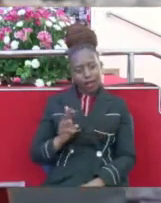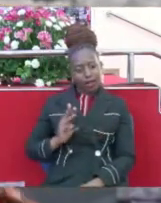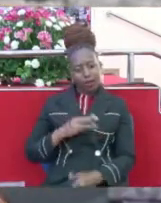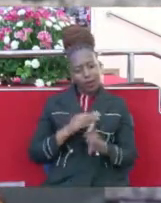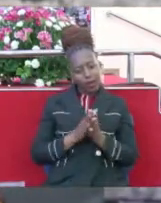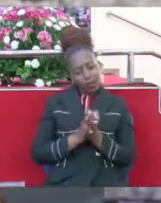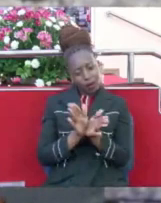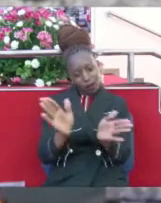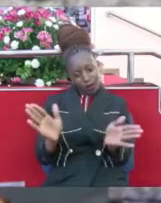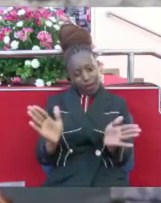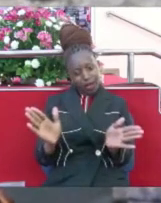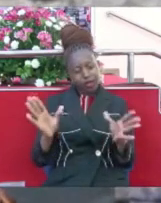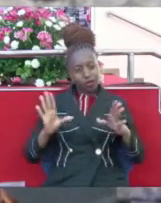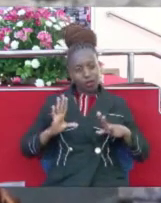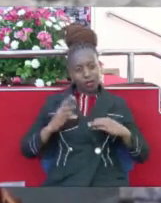us.